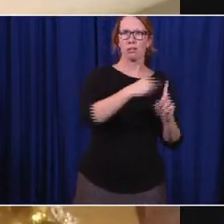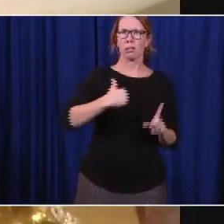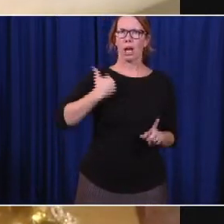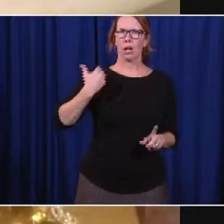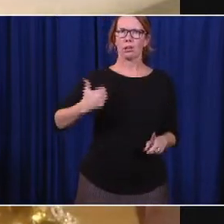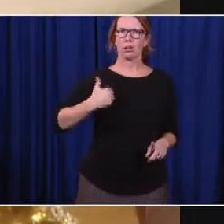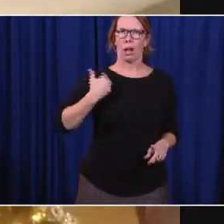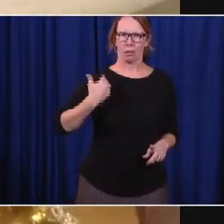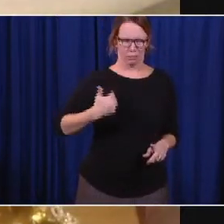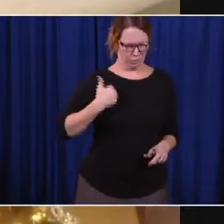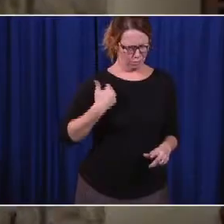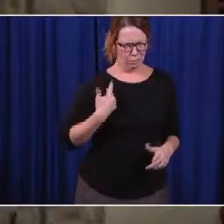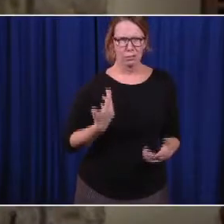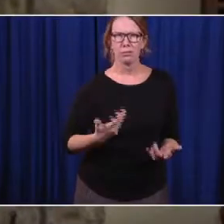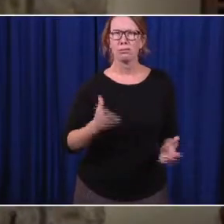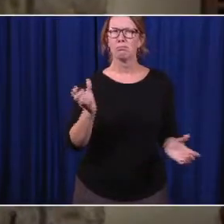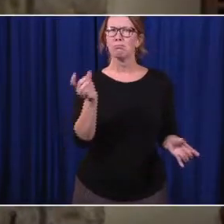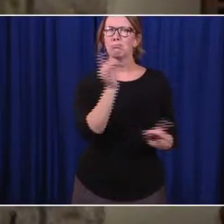younger.